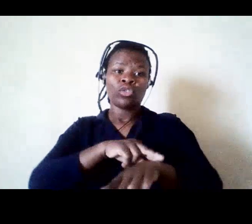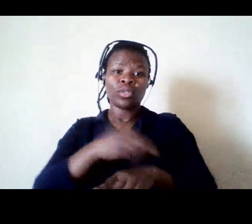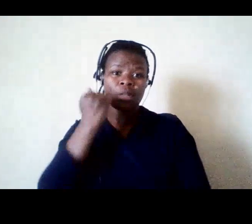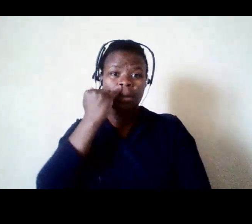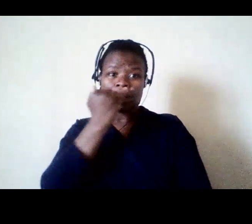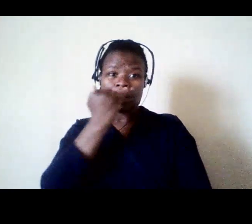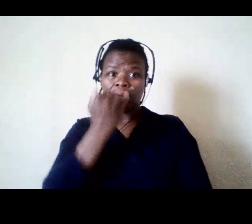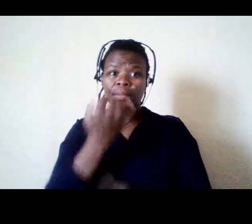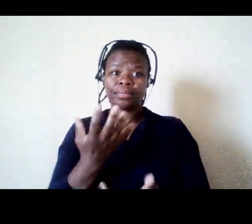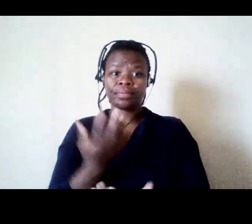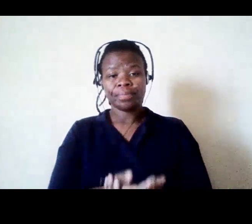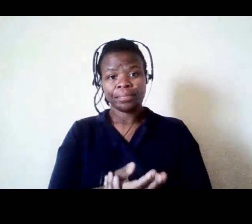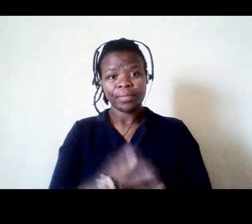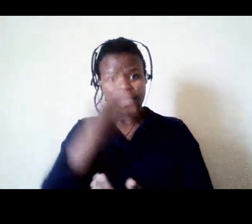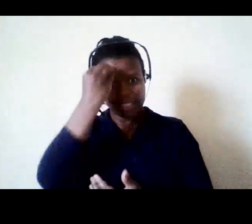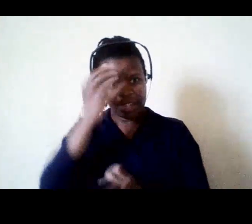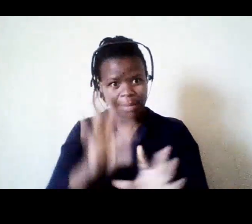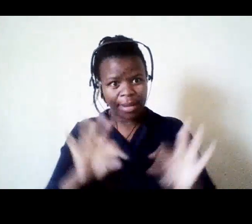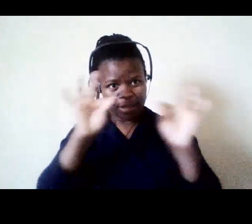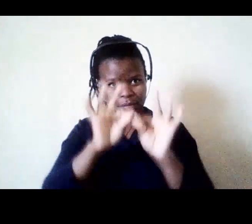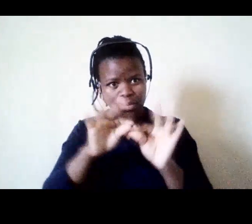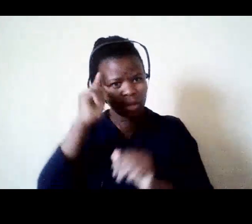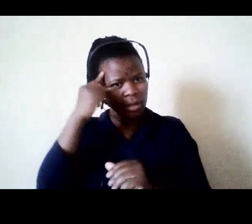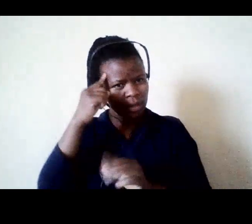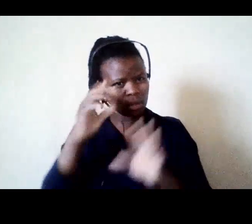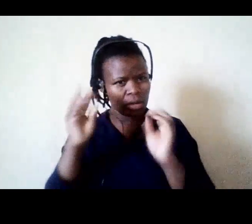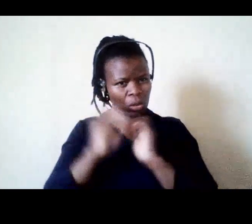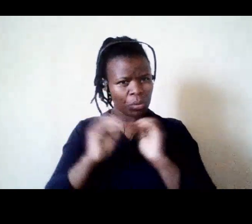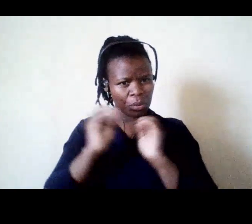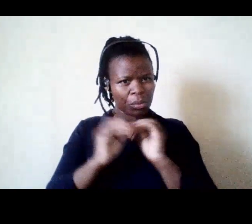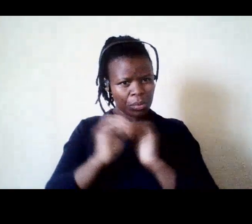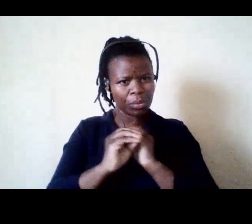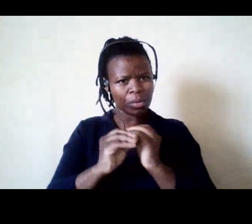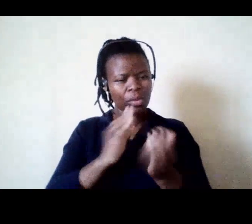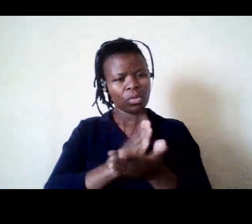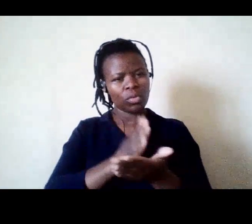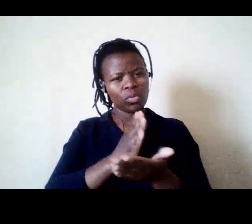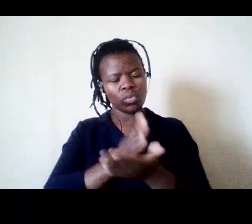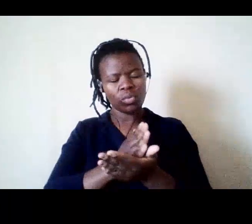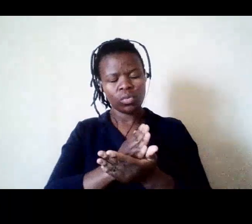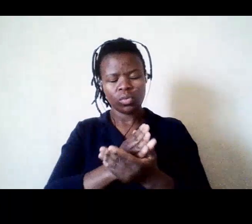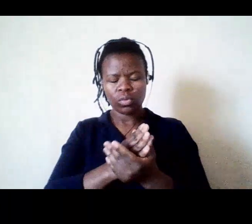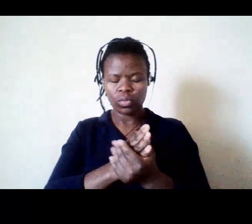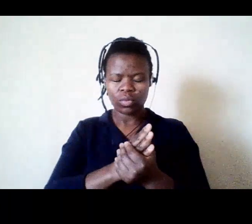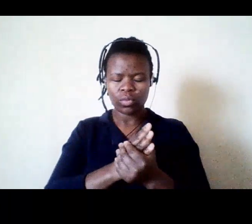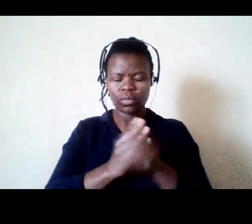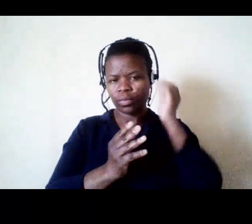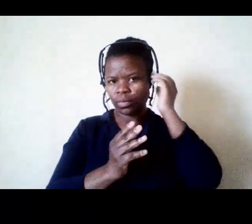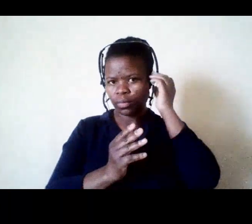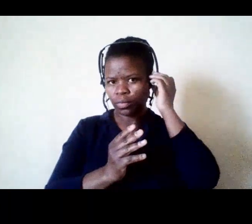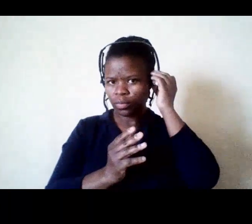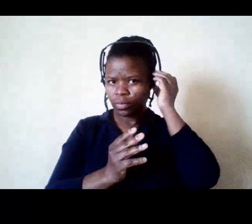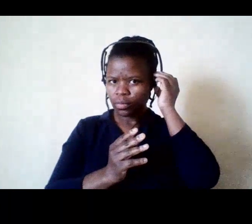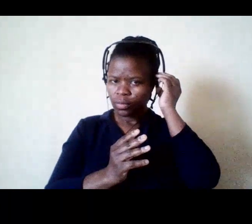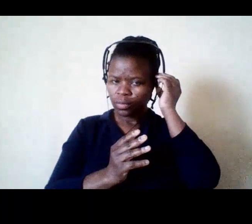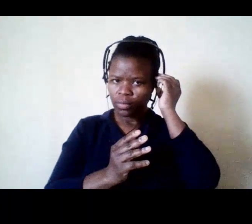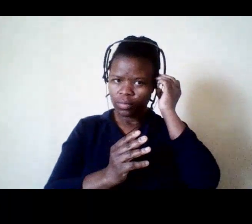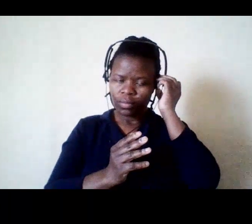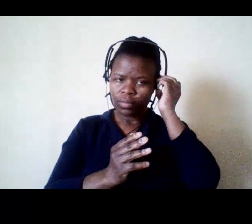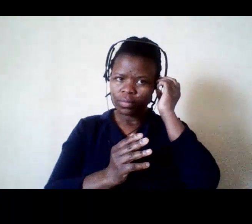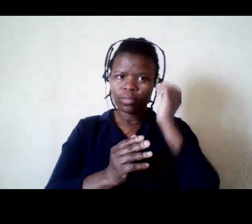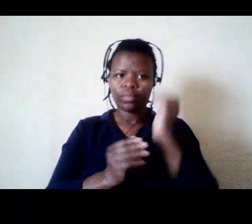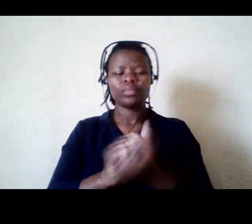about diversity, equity, and inclusion the way I'm thinking about it now from what you said. We know